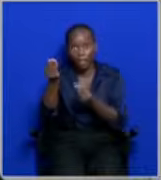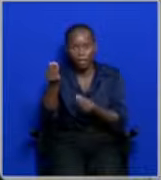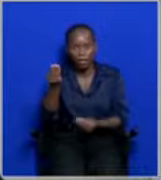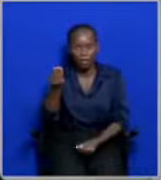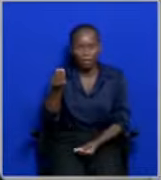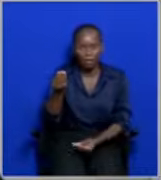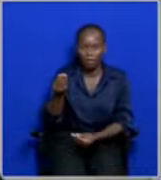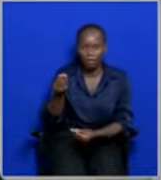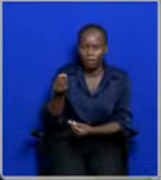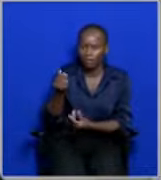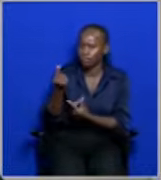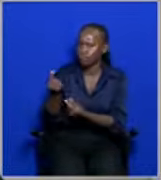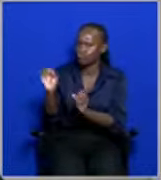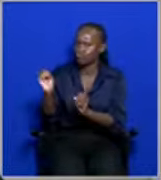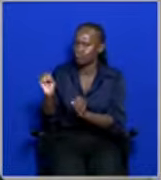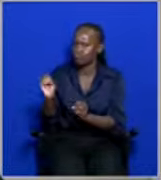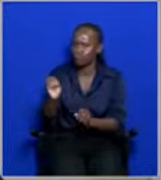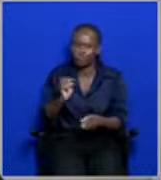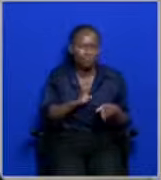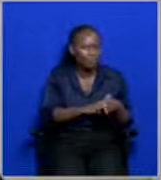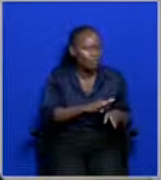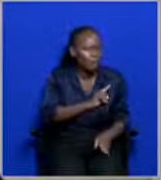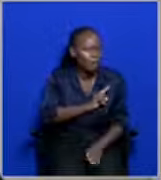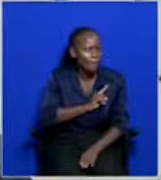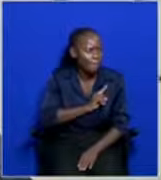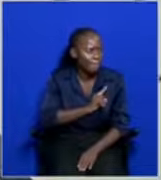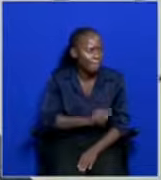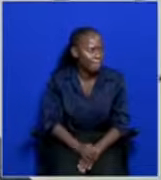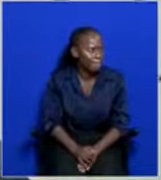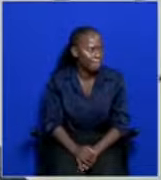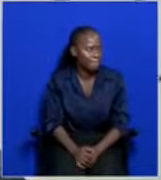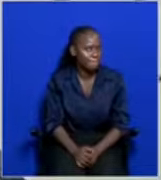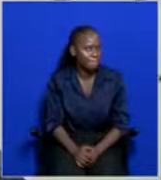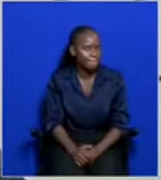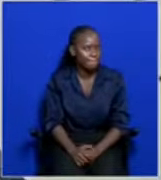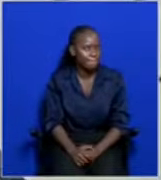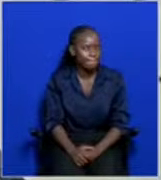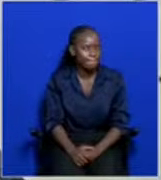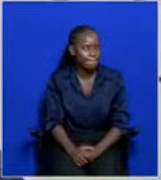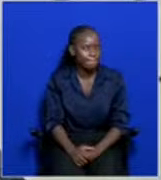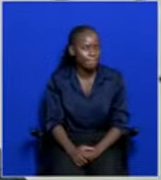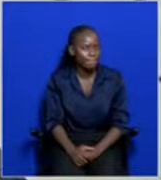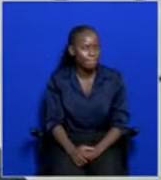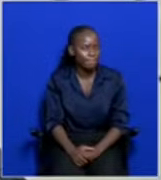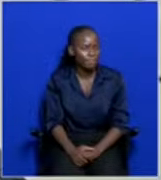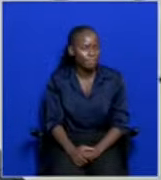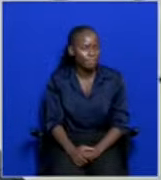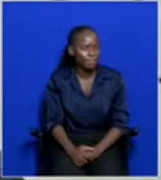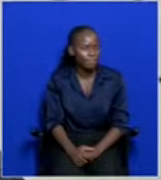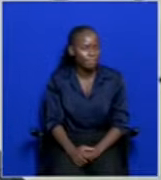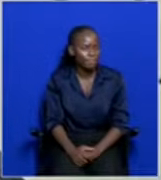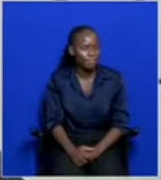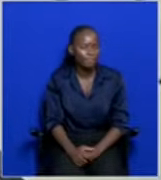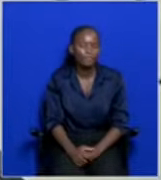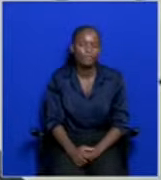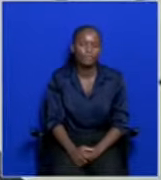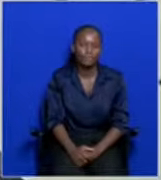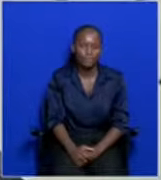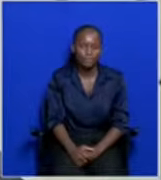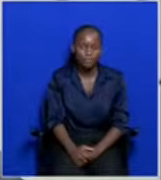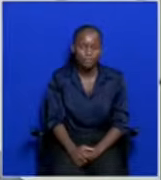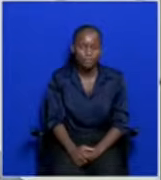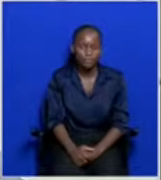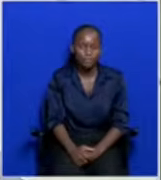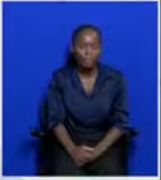for that being? The reason for this matter not be, it was